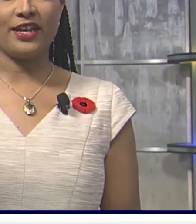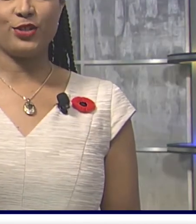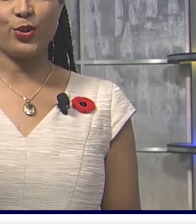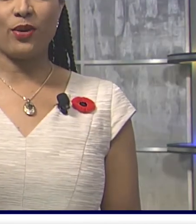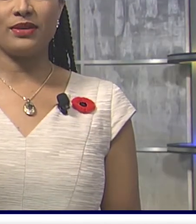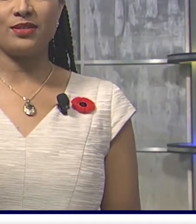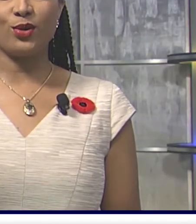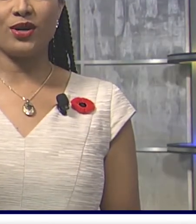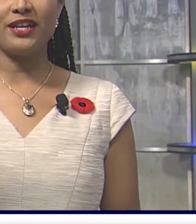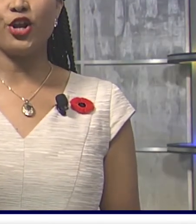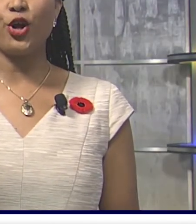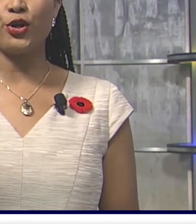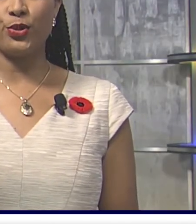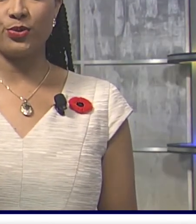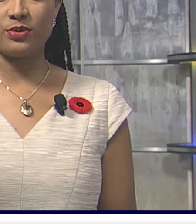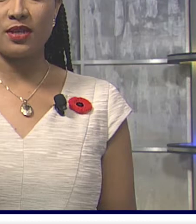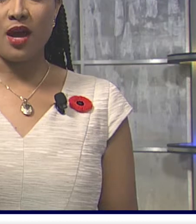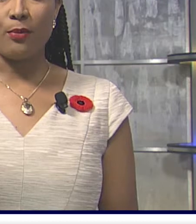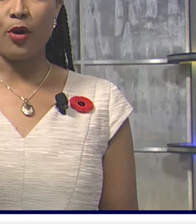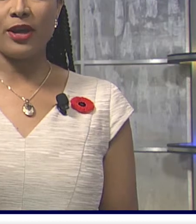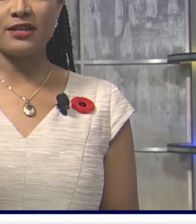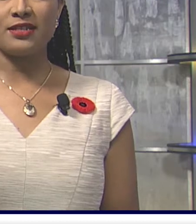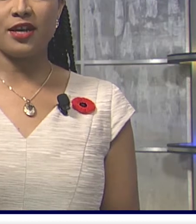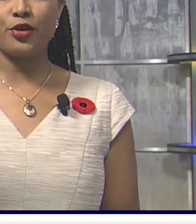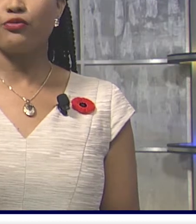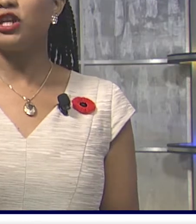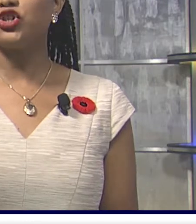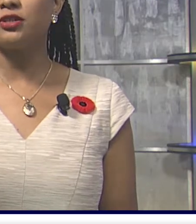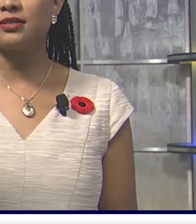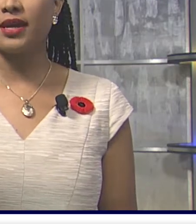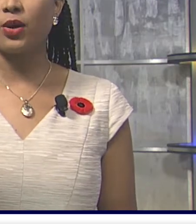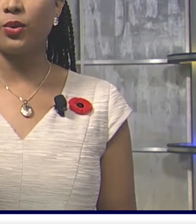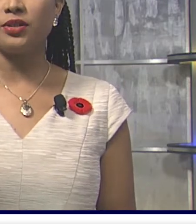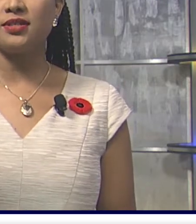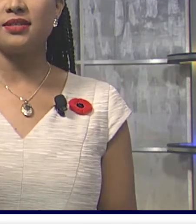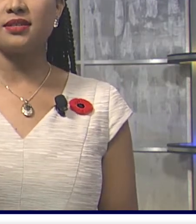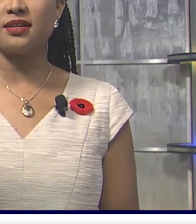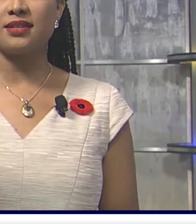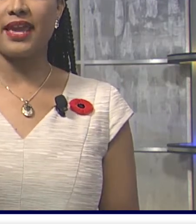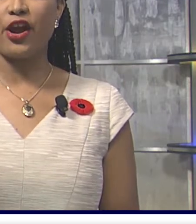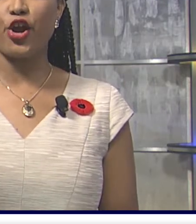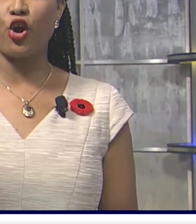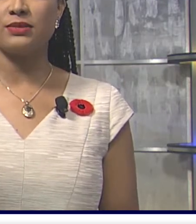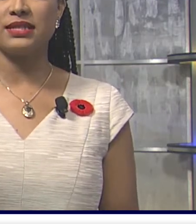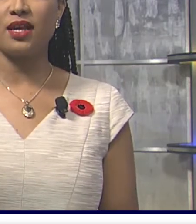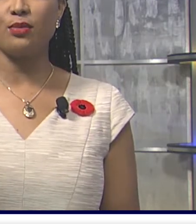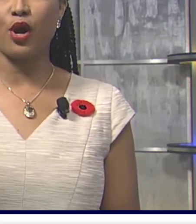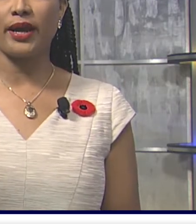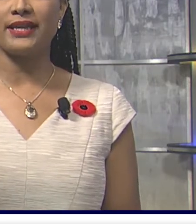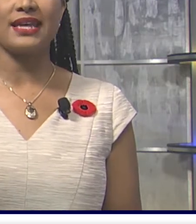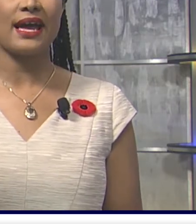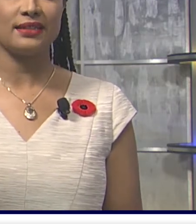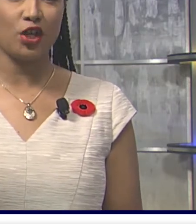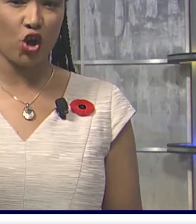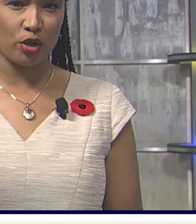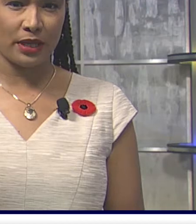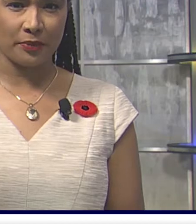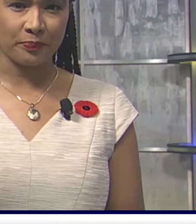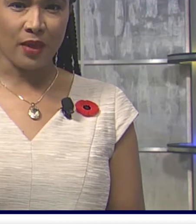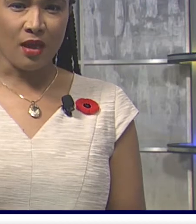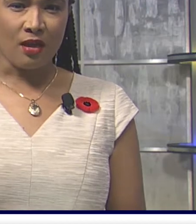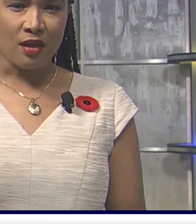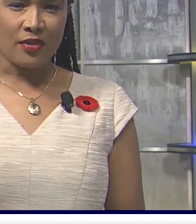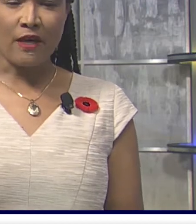A very good night to you. I'm Lisa Lord, and in our news, Barbados and other regional stakeholders discuss the CARICOM single market and